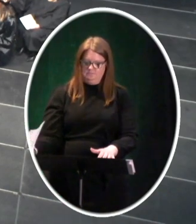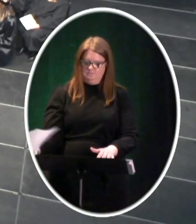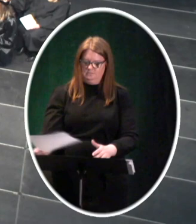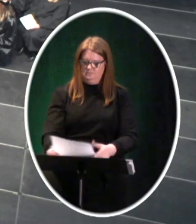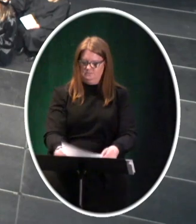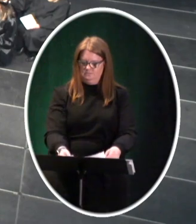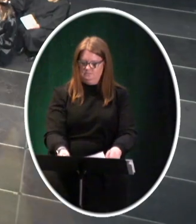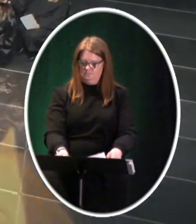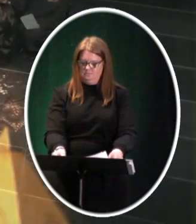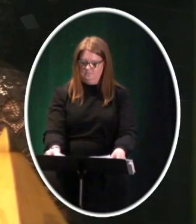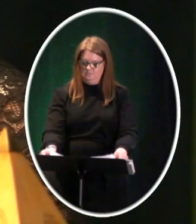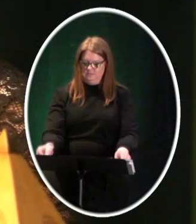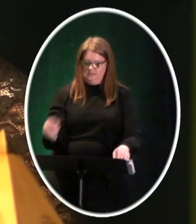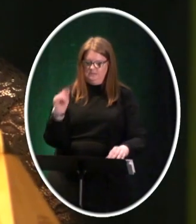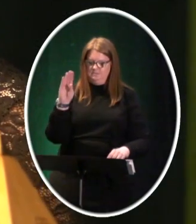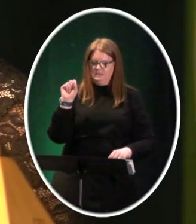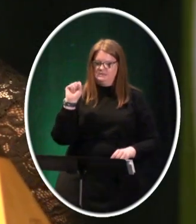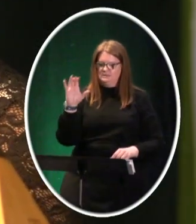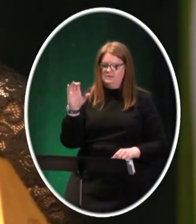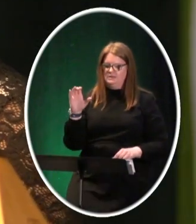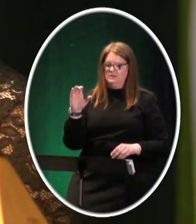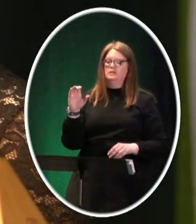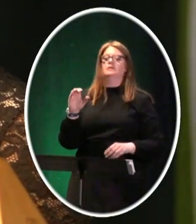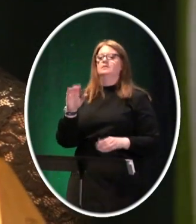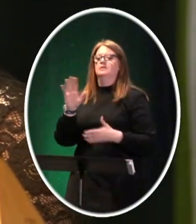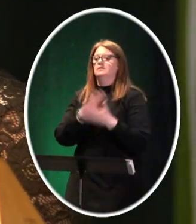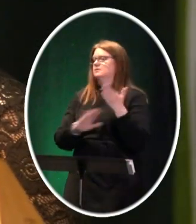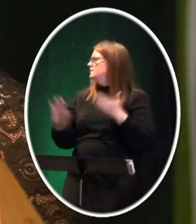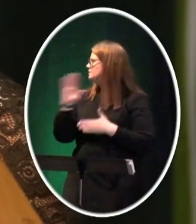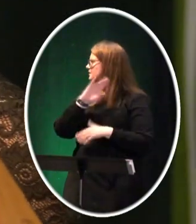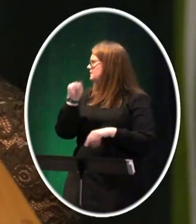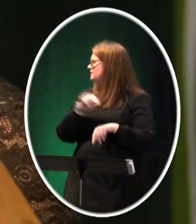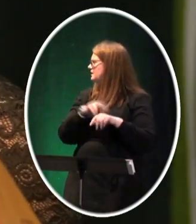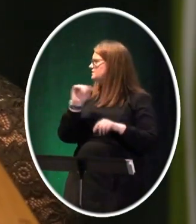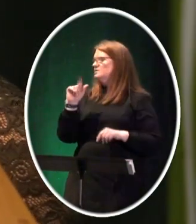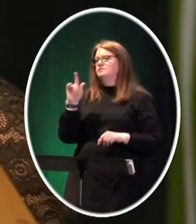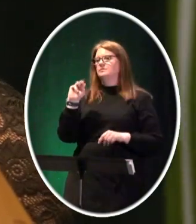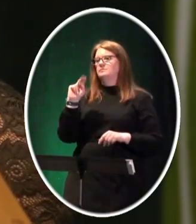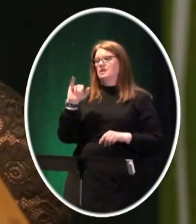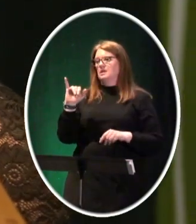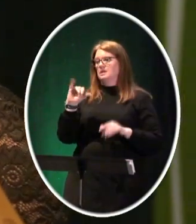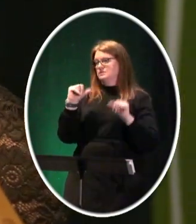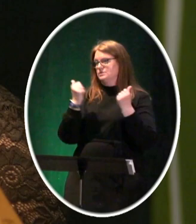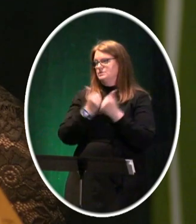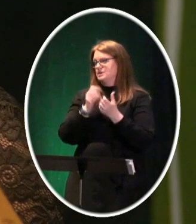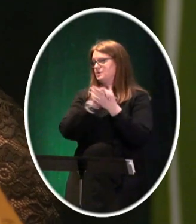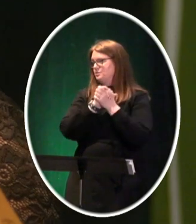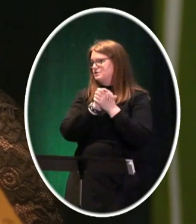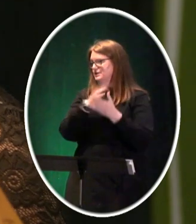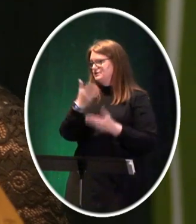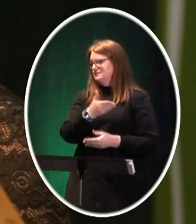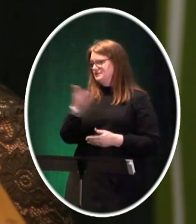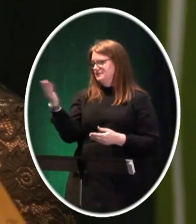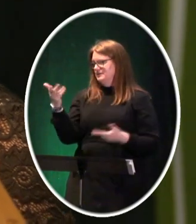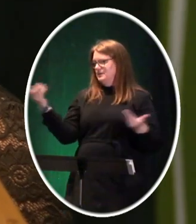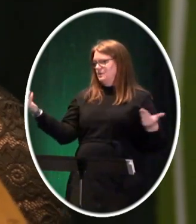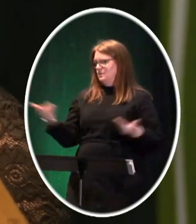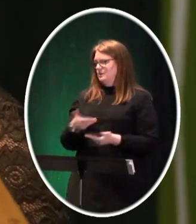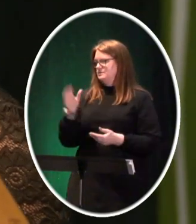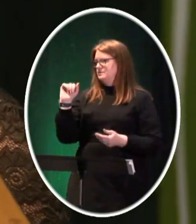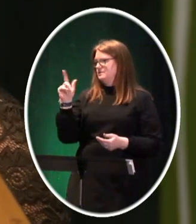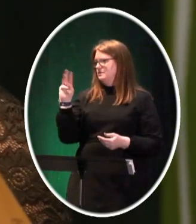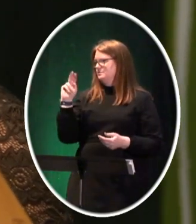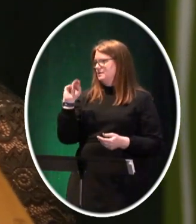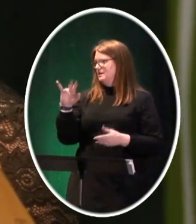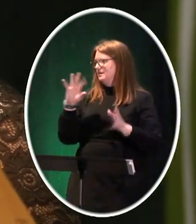On behalf of the Bismarck State College National Alumni Association, congratulations, graduates, and welcome to the alumni